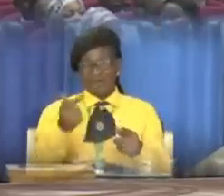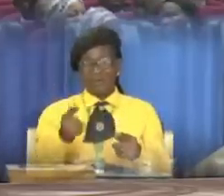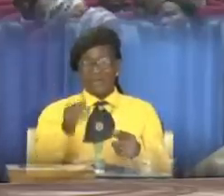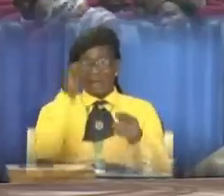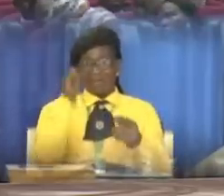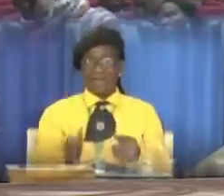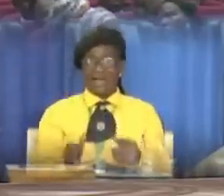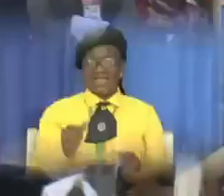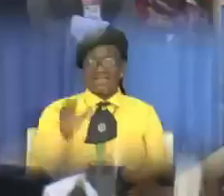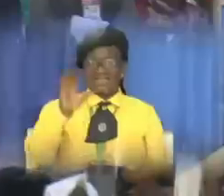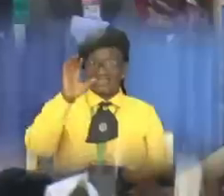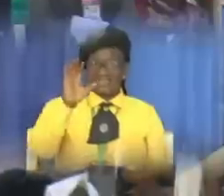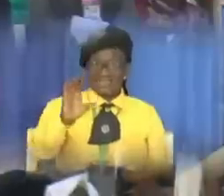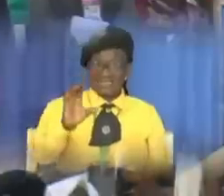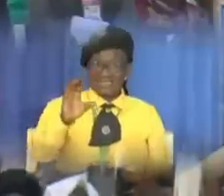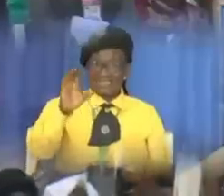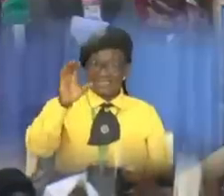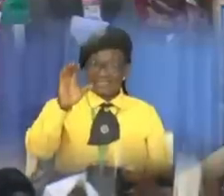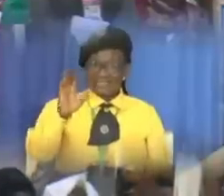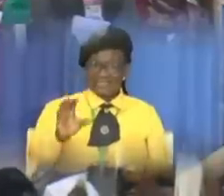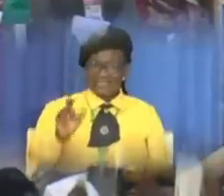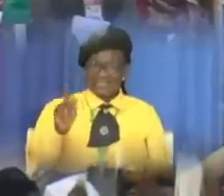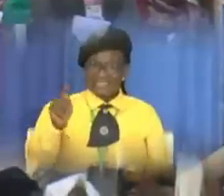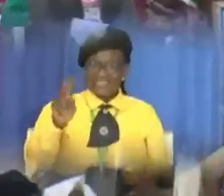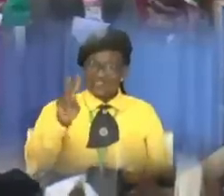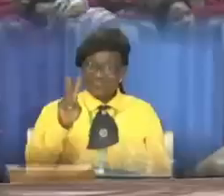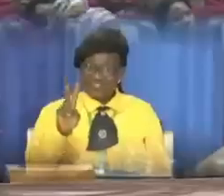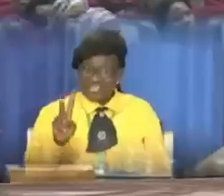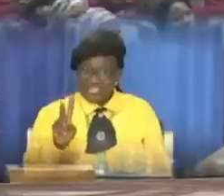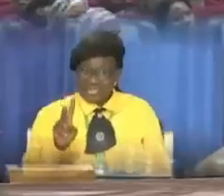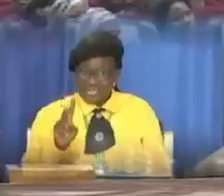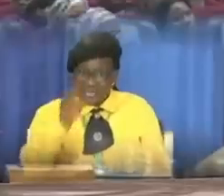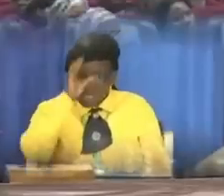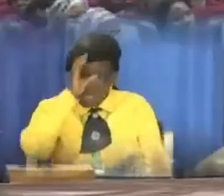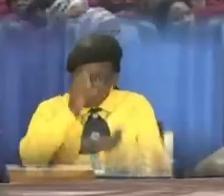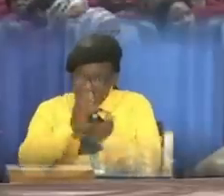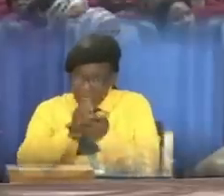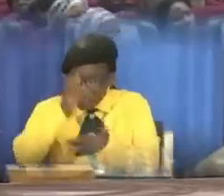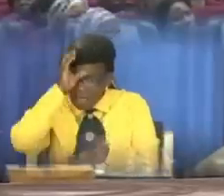So that as you are entering the camp,